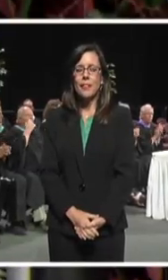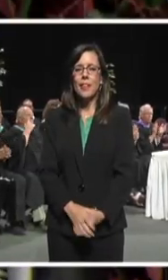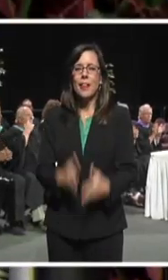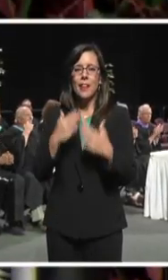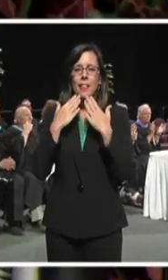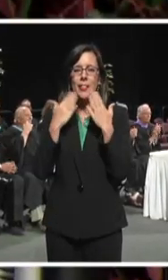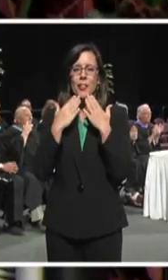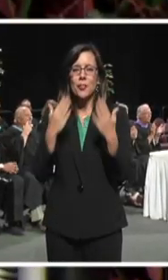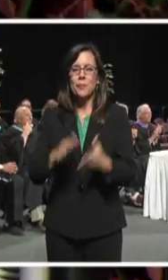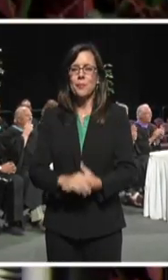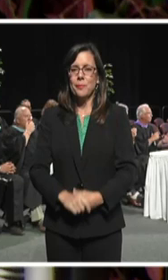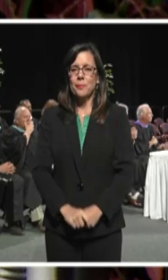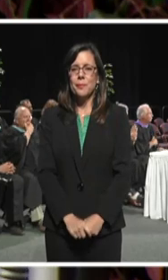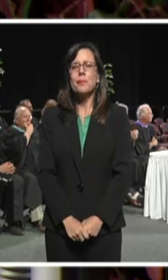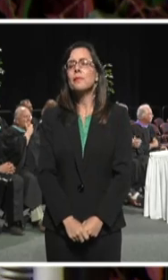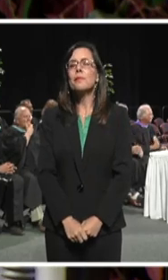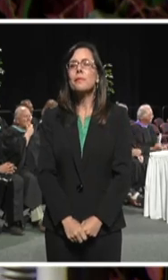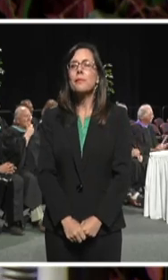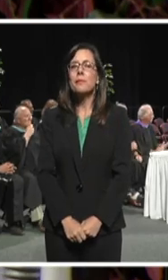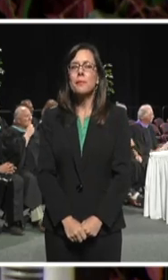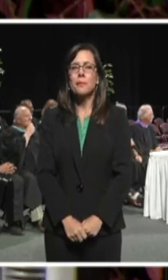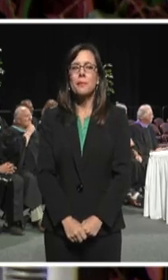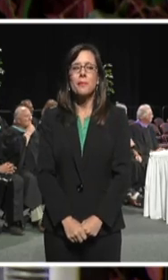Thank you.